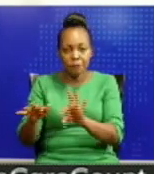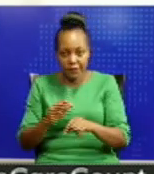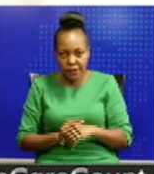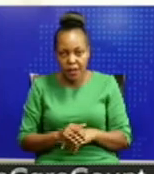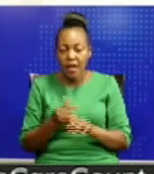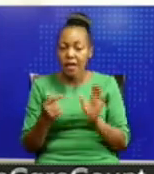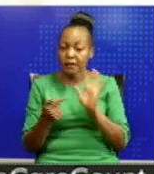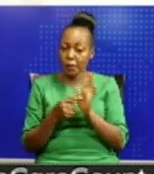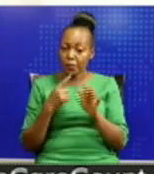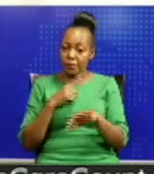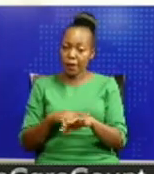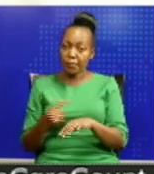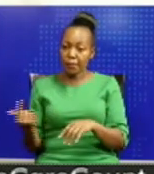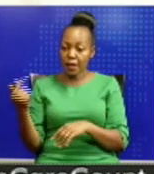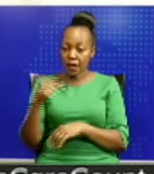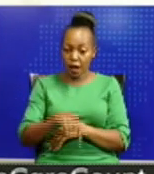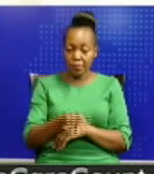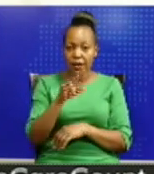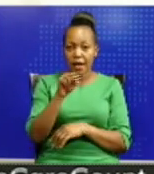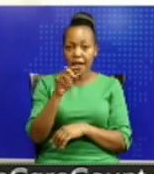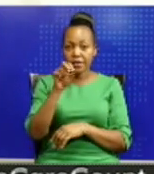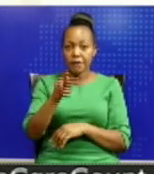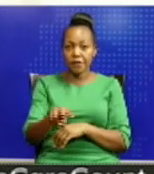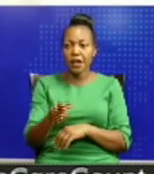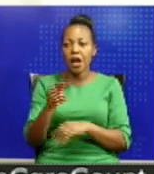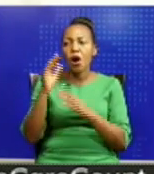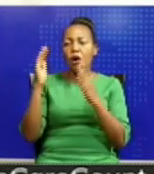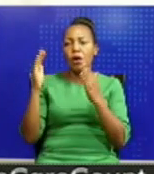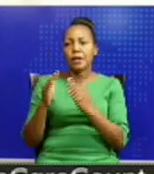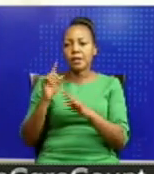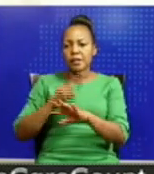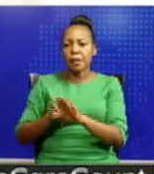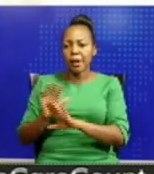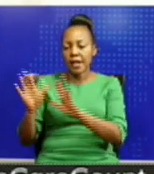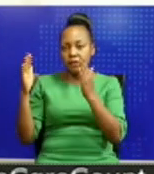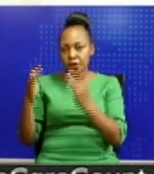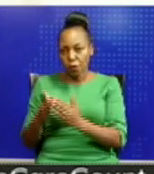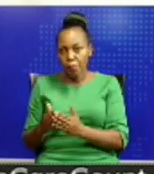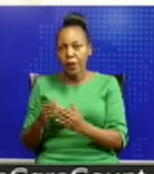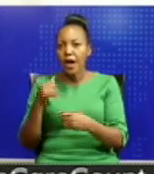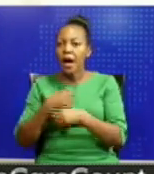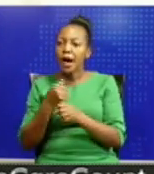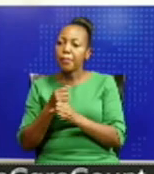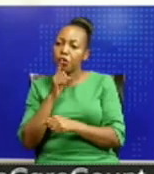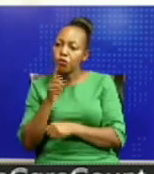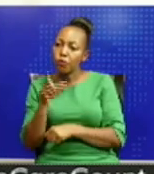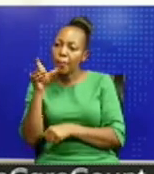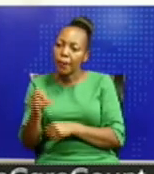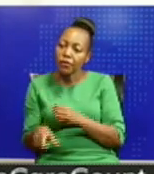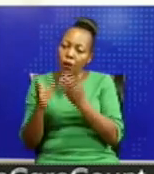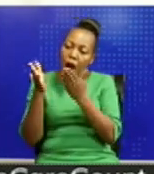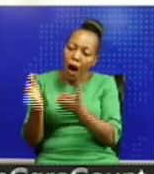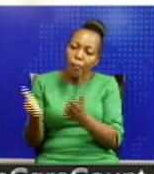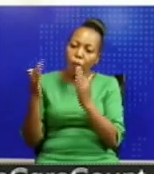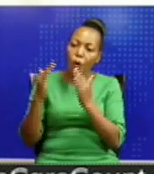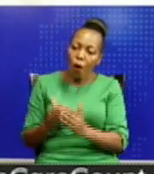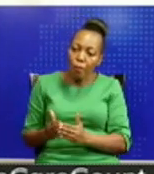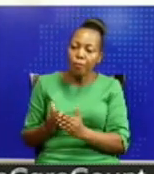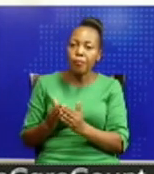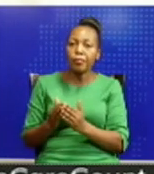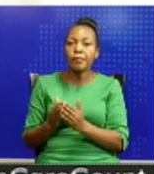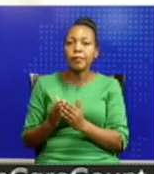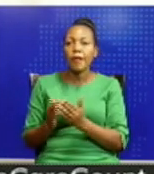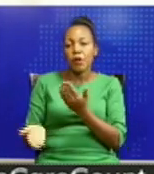when I was coming here to NTV at home, I had to make sure that there is someone who is remaining behind